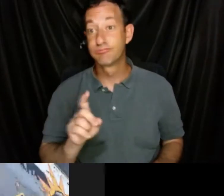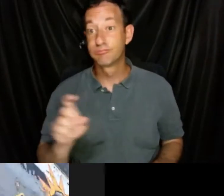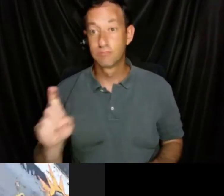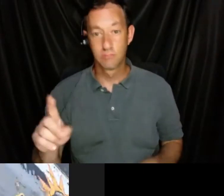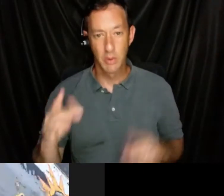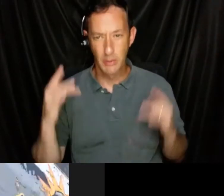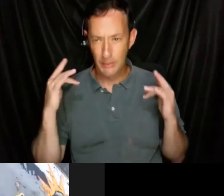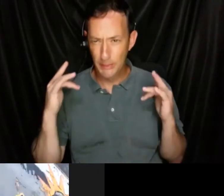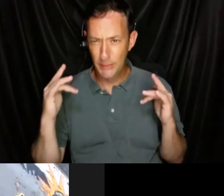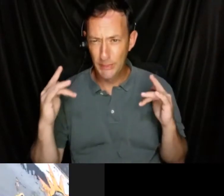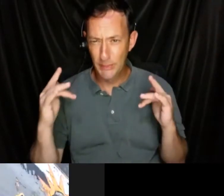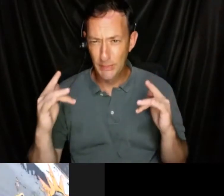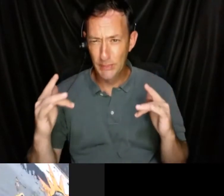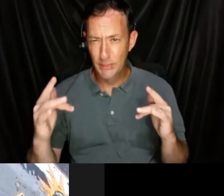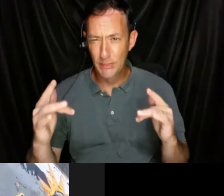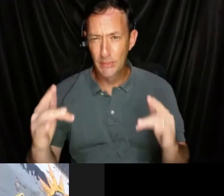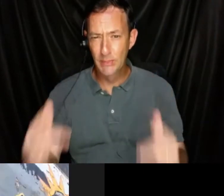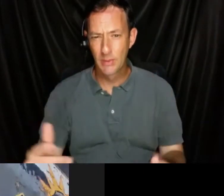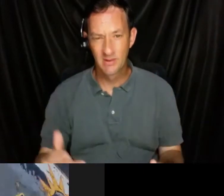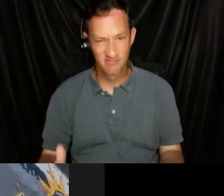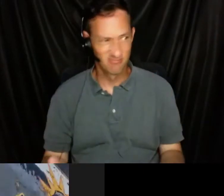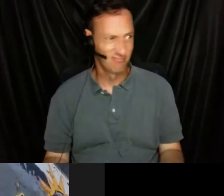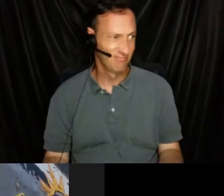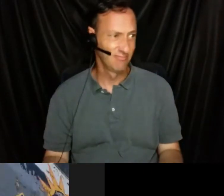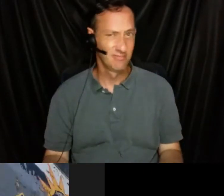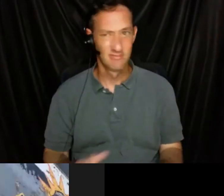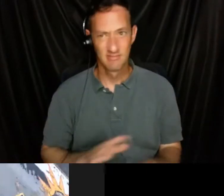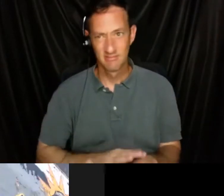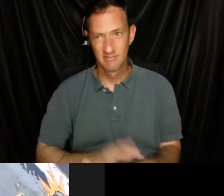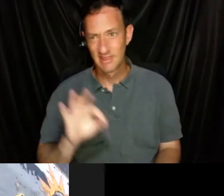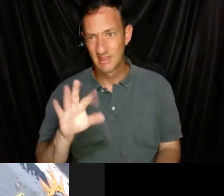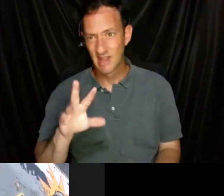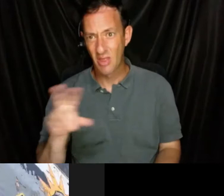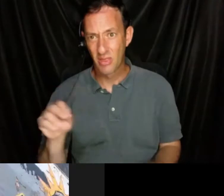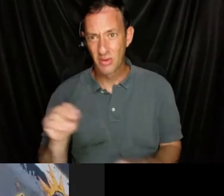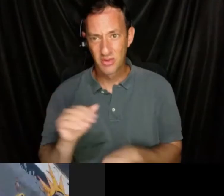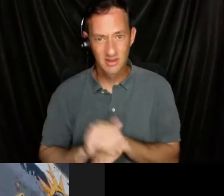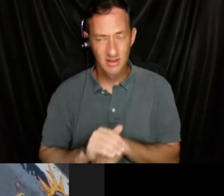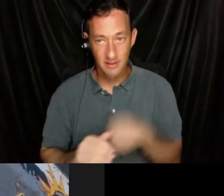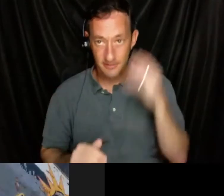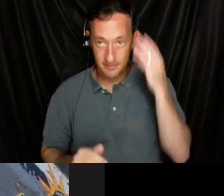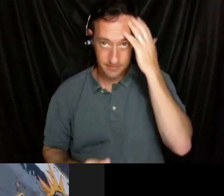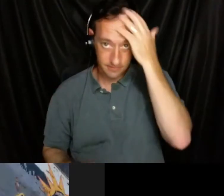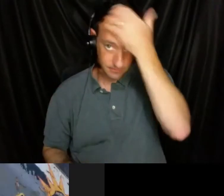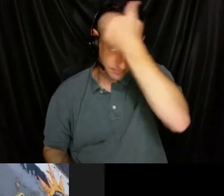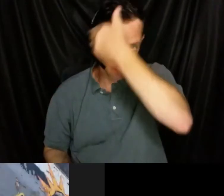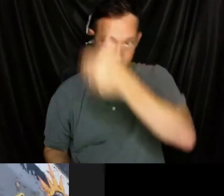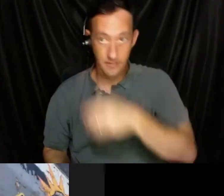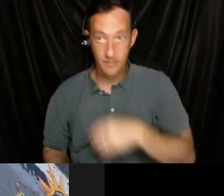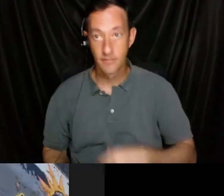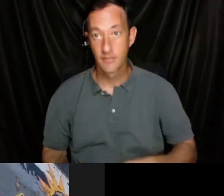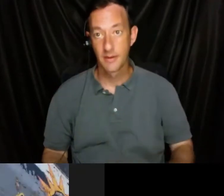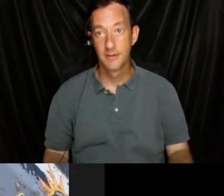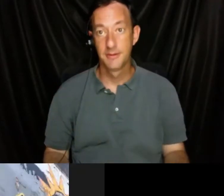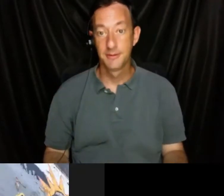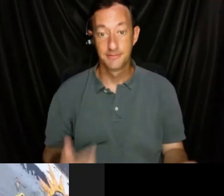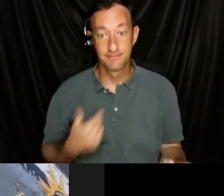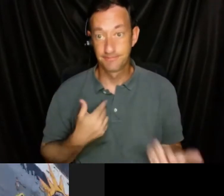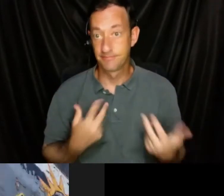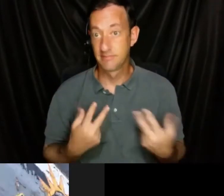nobody on the street, and it's like 9:30 at night. So with that said, I had nowhere to